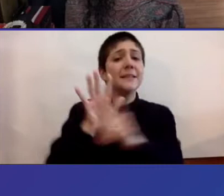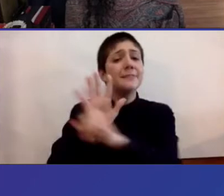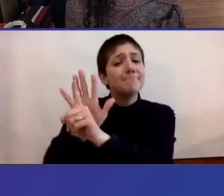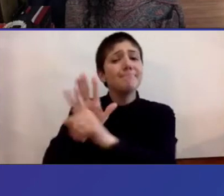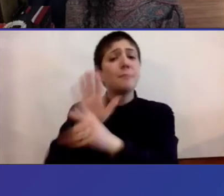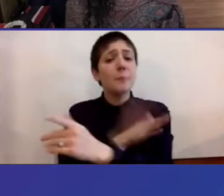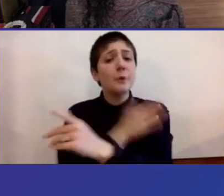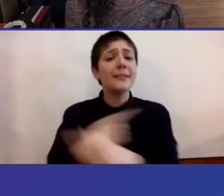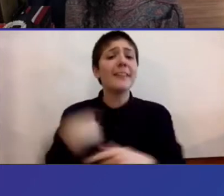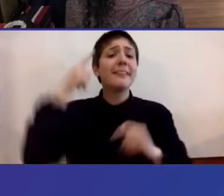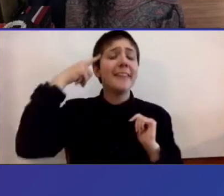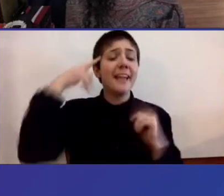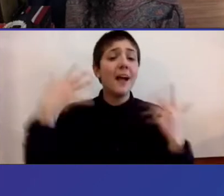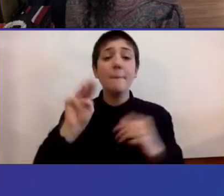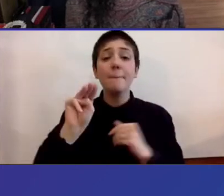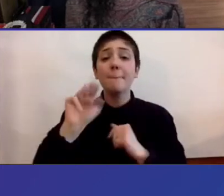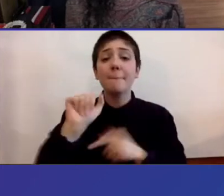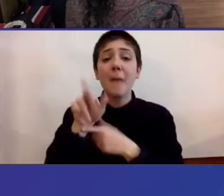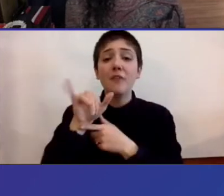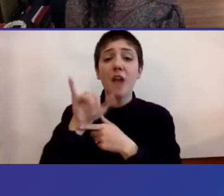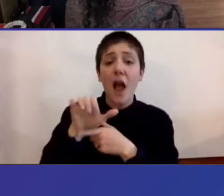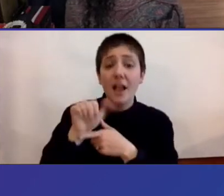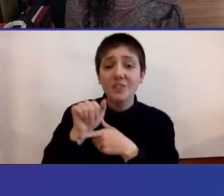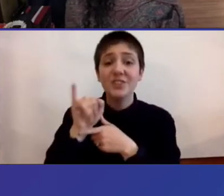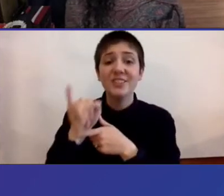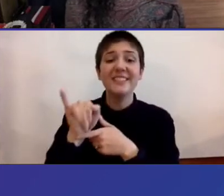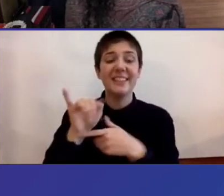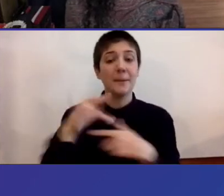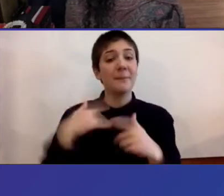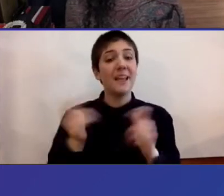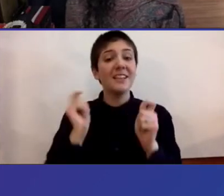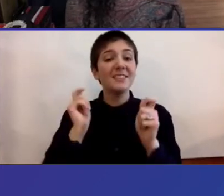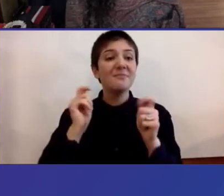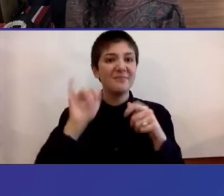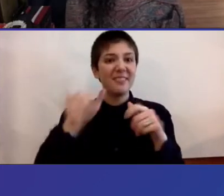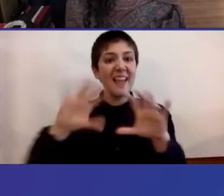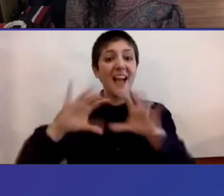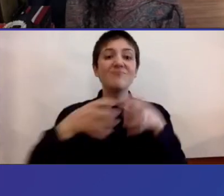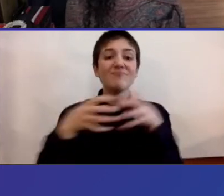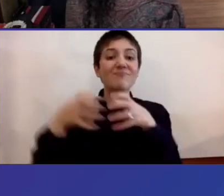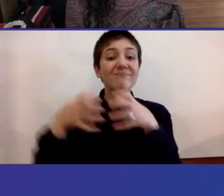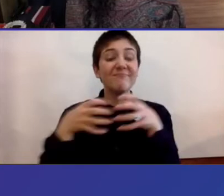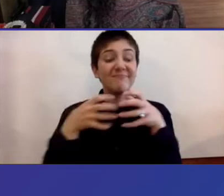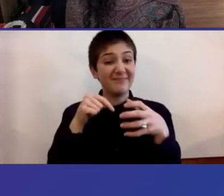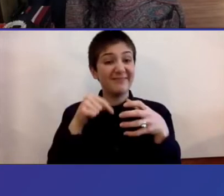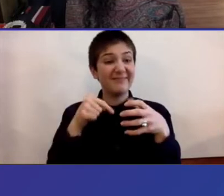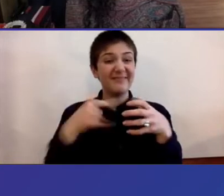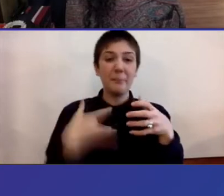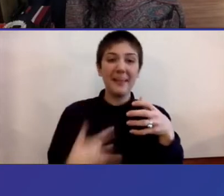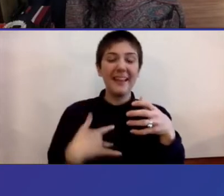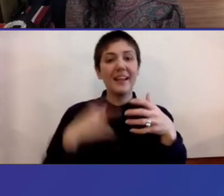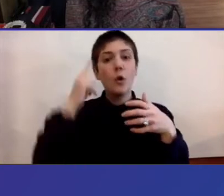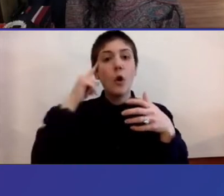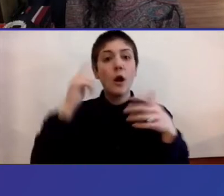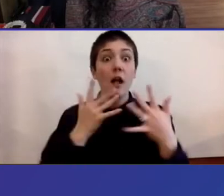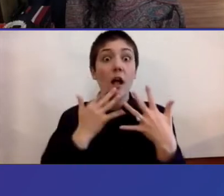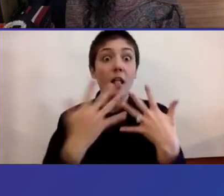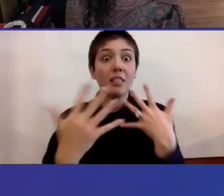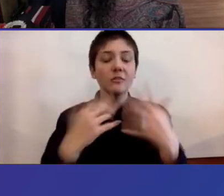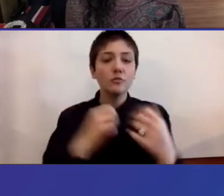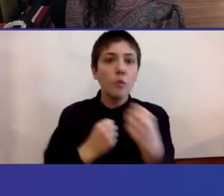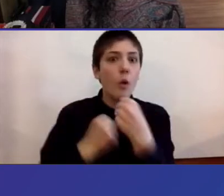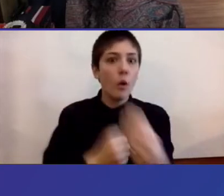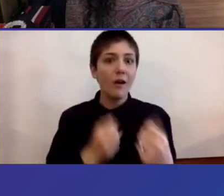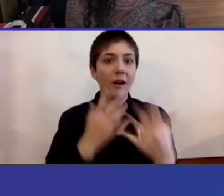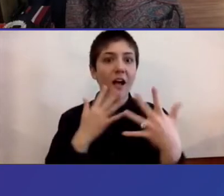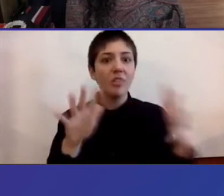big, colorful dresses flowing all over the stage. But what I do is a little bit more subdued. You are stationary. You